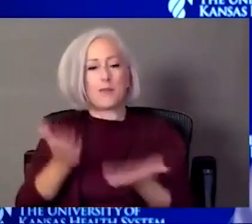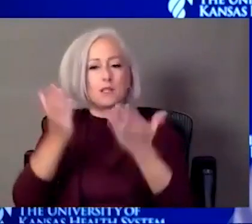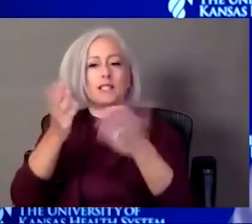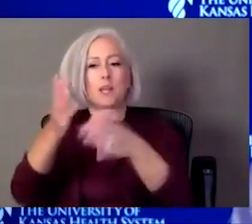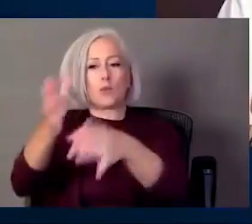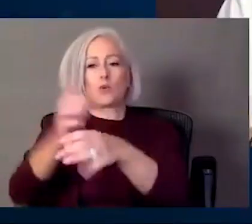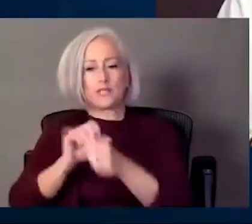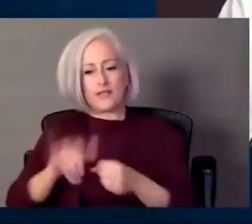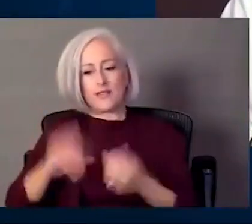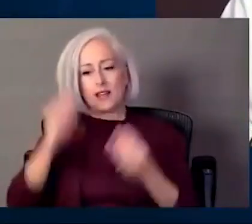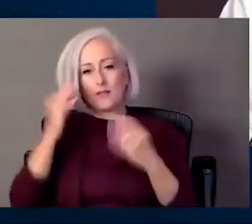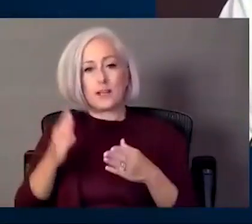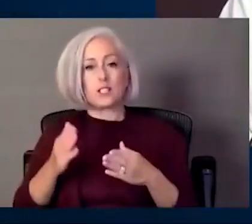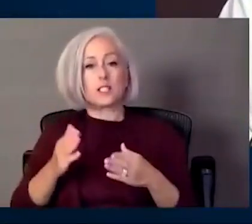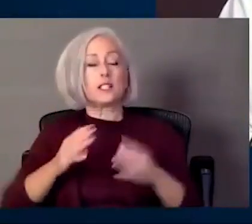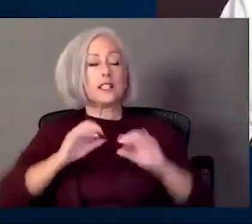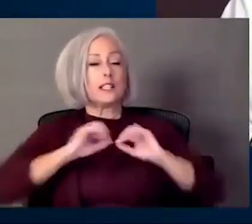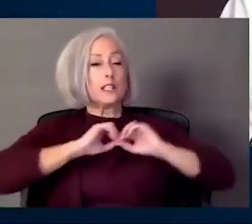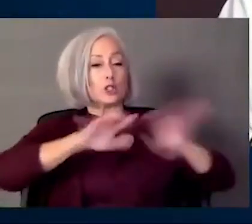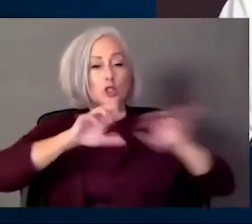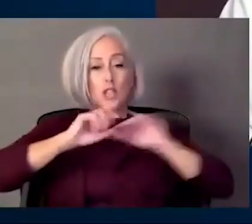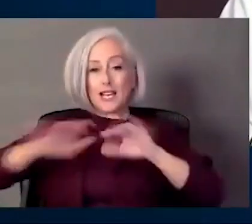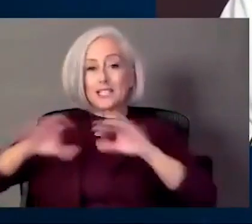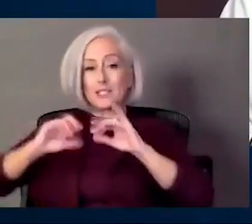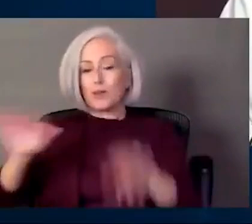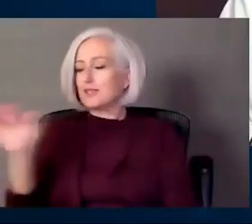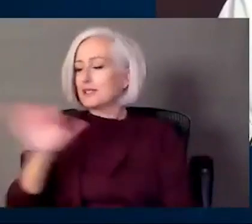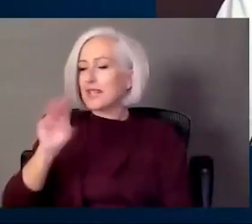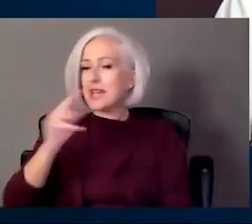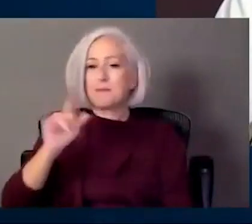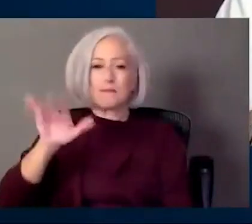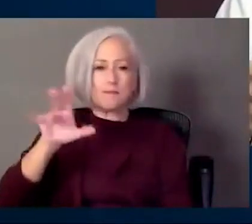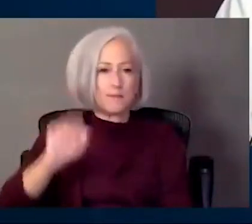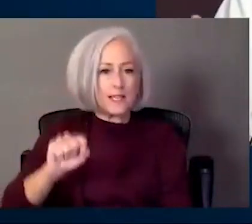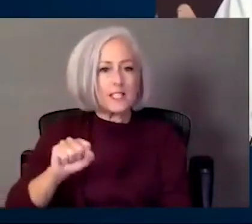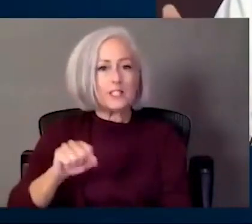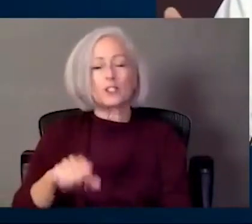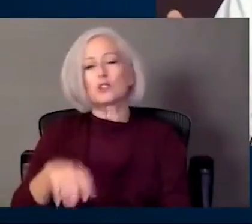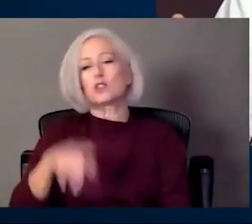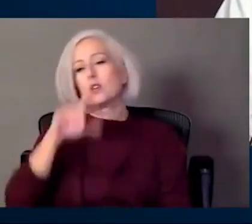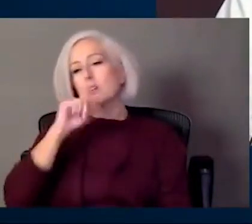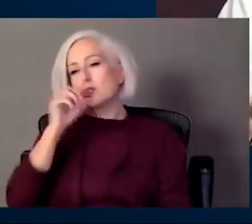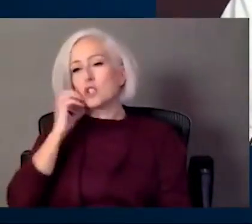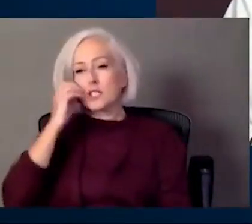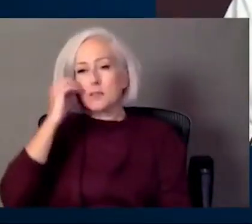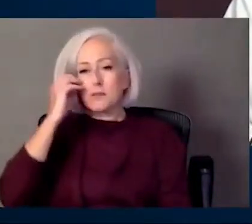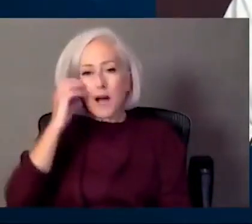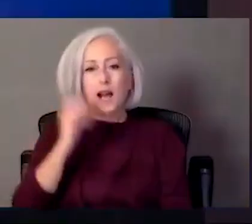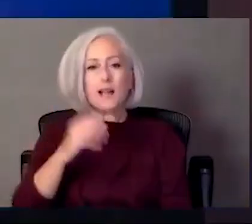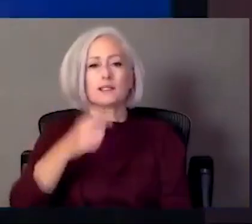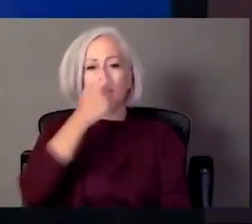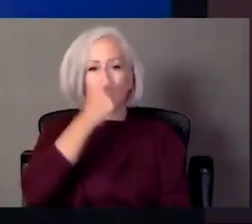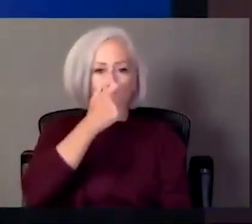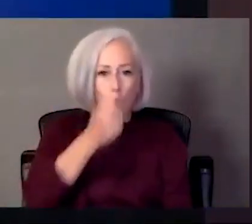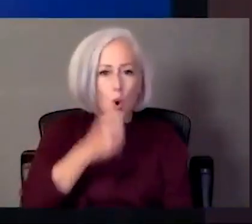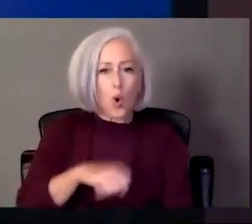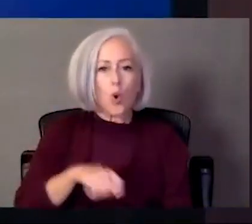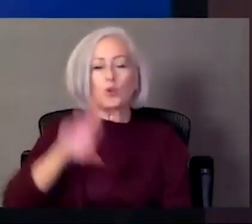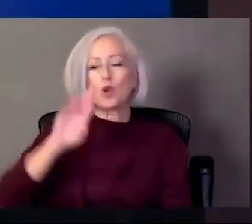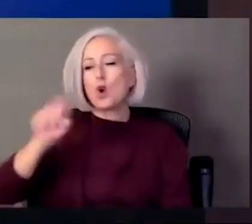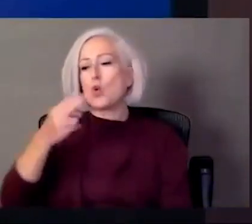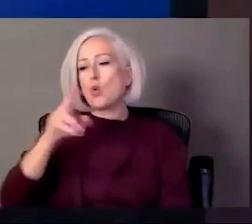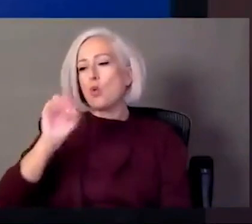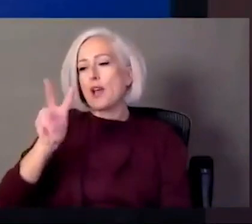shed and spread events are not new. That's how measles are spread. That's how chickenpox is spread. That's how the common cold is spread, rhinovirus. It's how lots of things are spread, shed